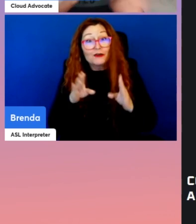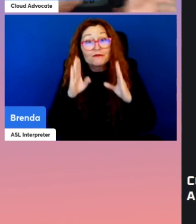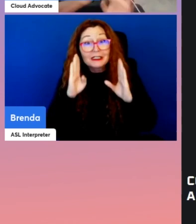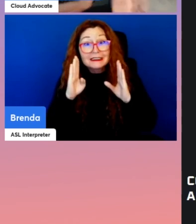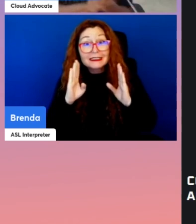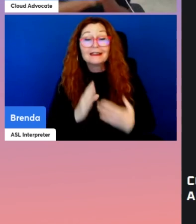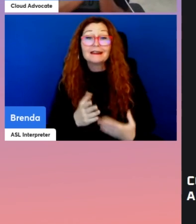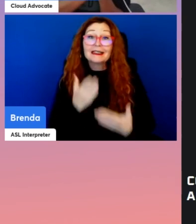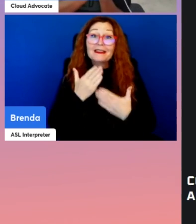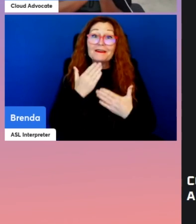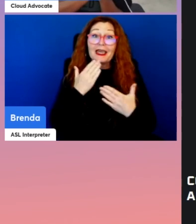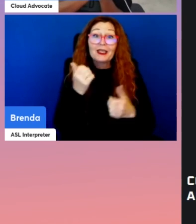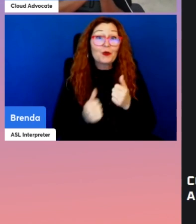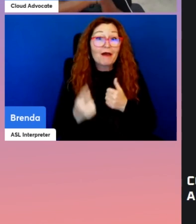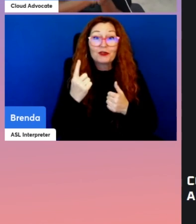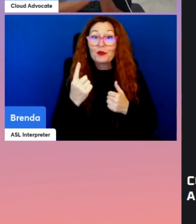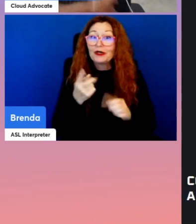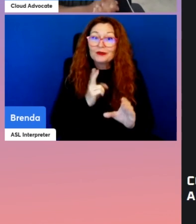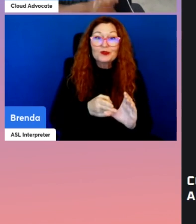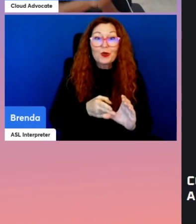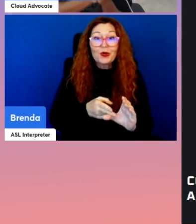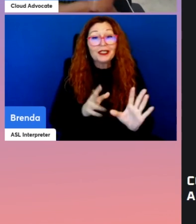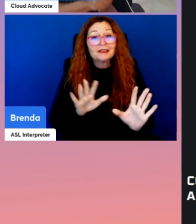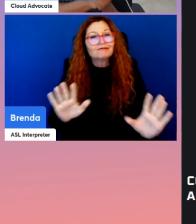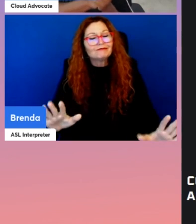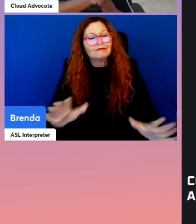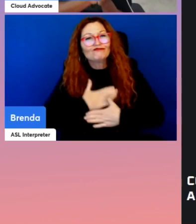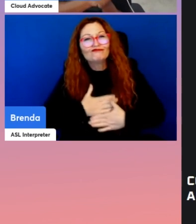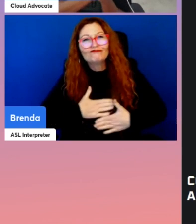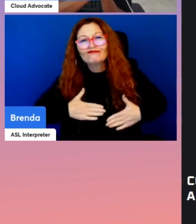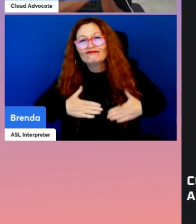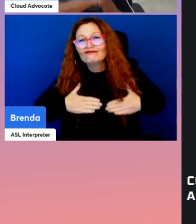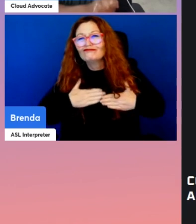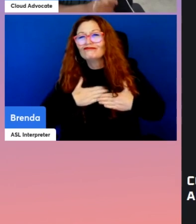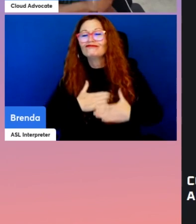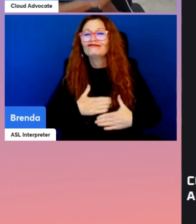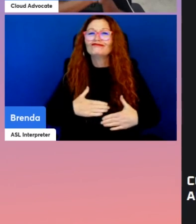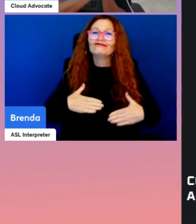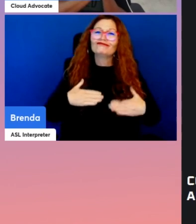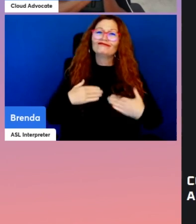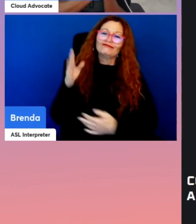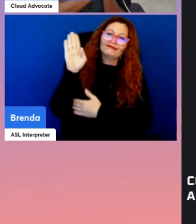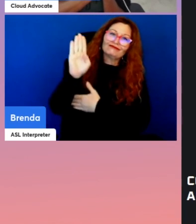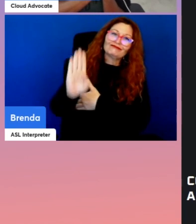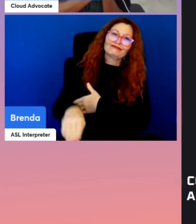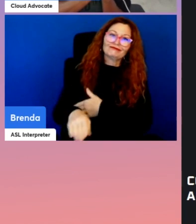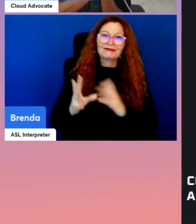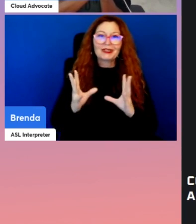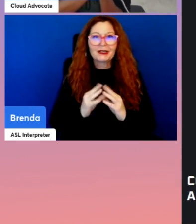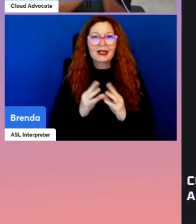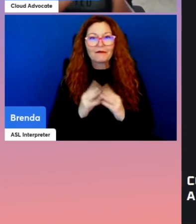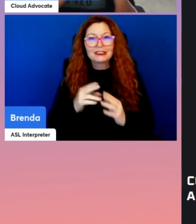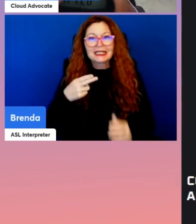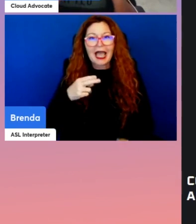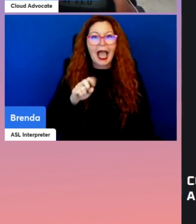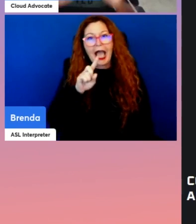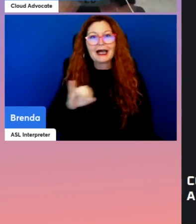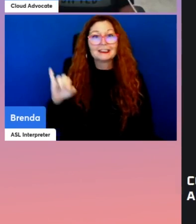to support and have fun. Enjoy Hashi Talks, learn a lot, and I'll see you all next time.